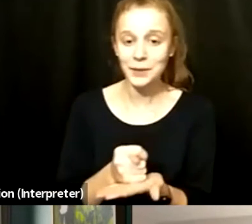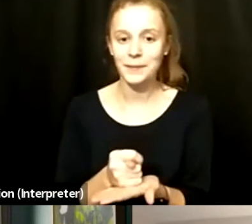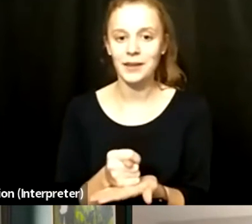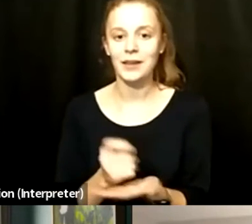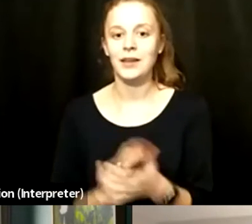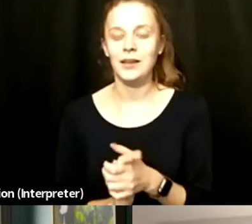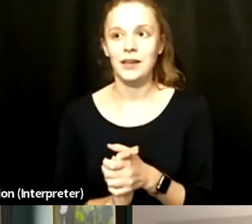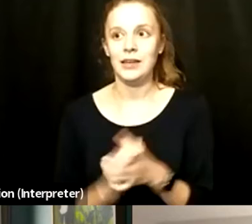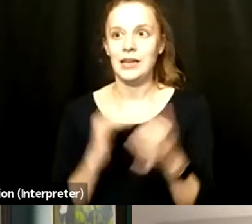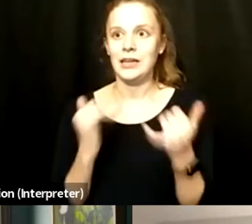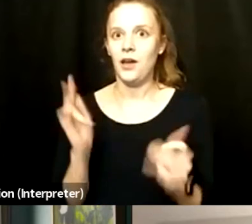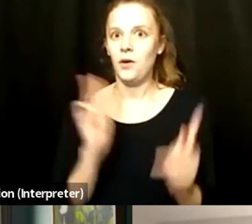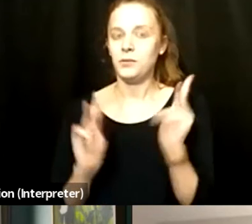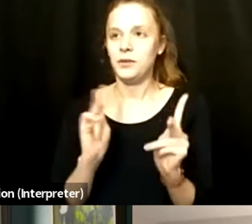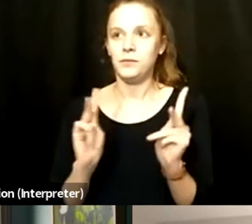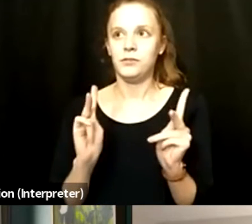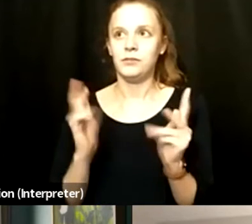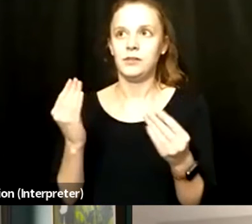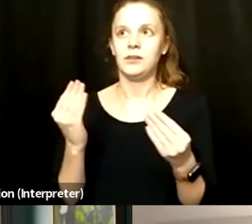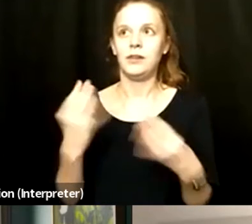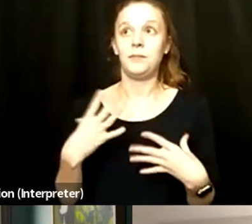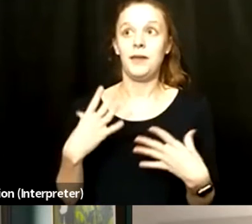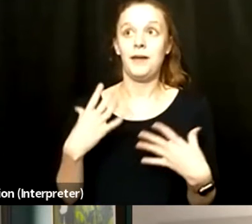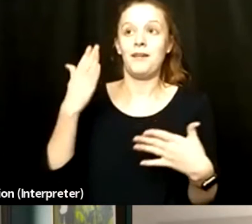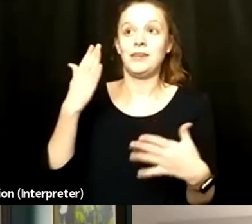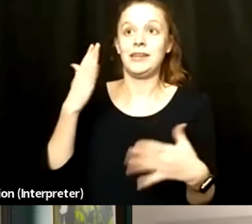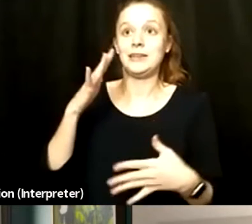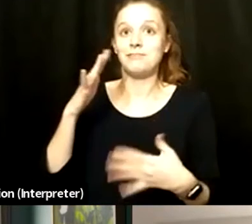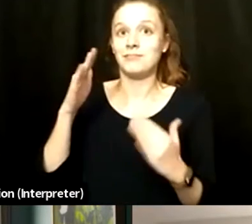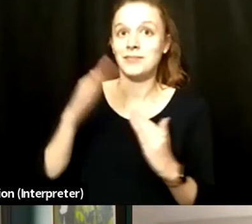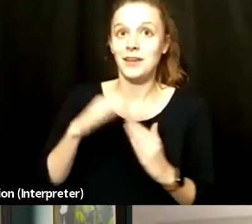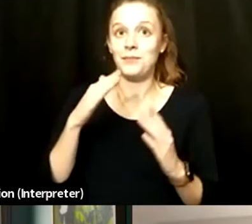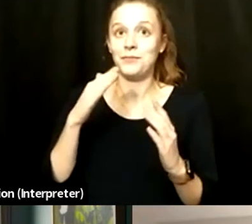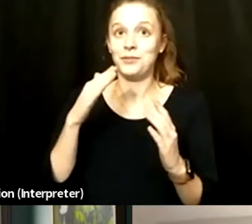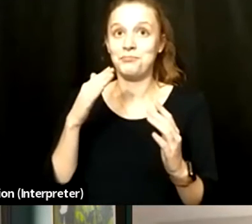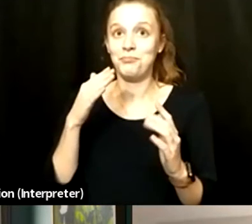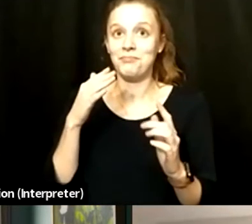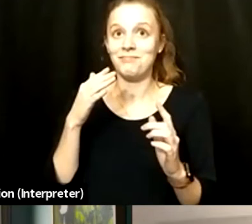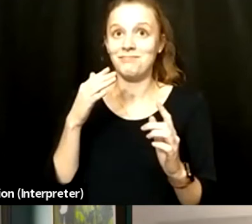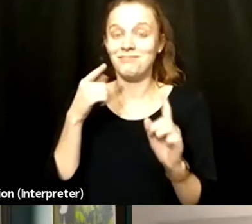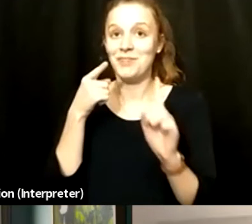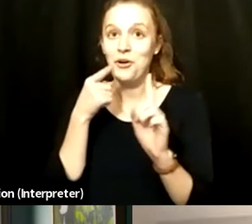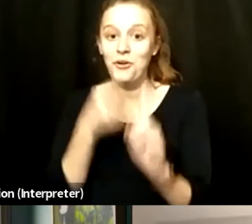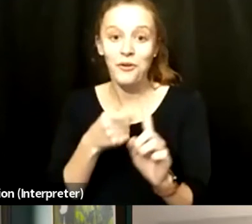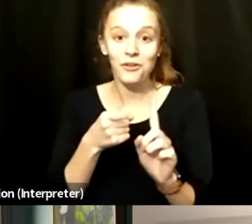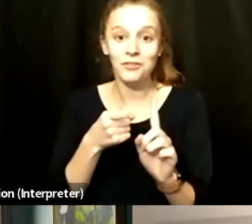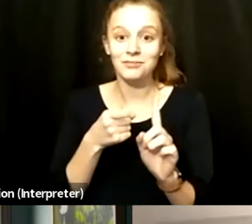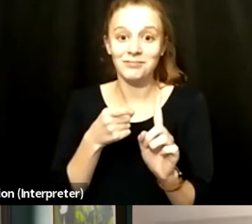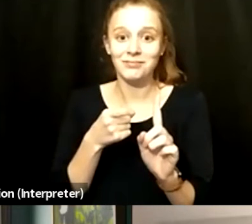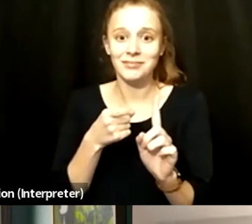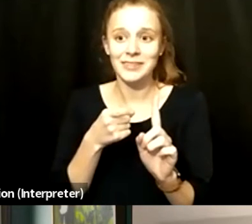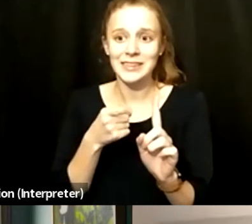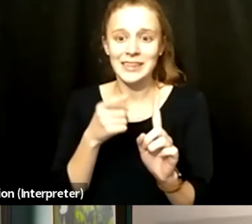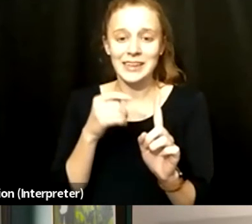this end goal of me being able to participate in society in the ways that I wanted, I resented that. And I still resent it to this